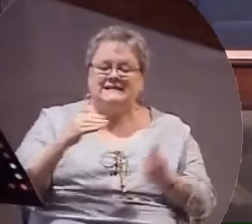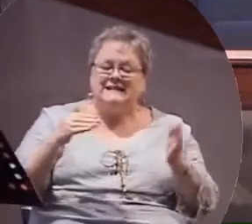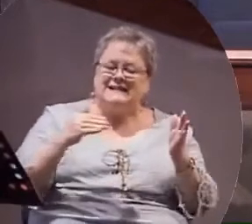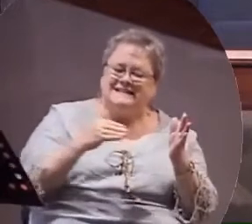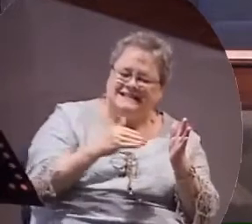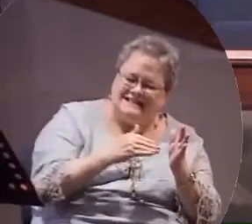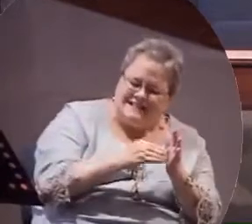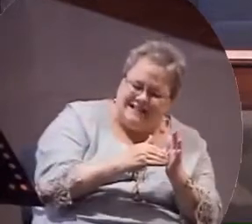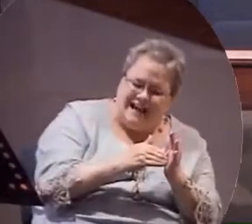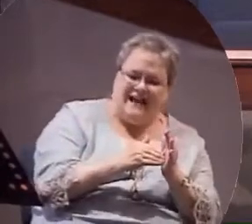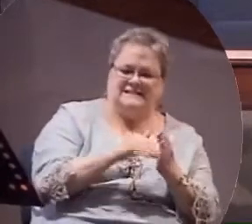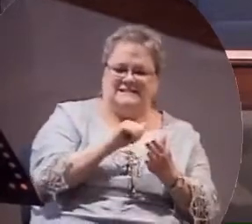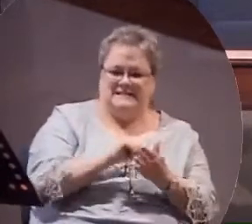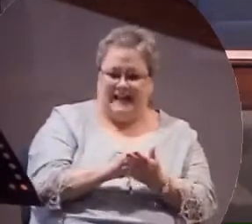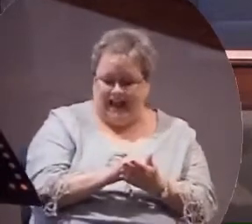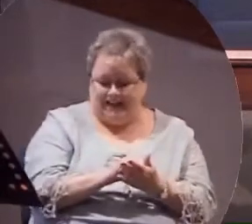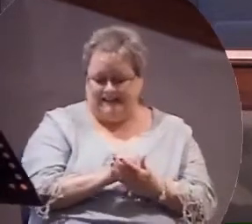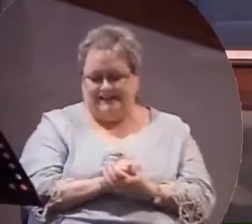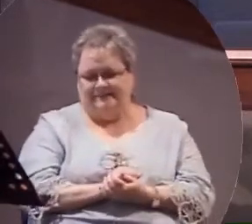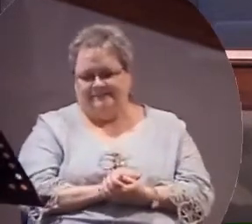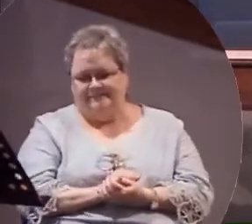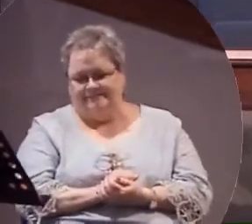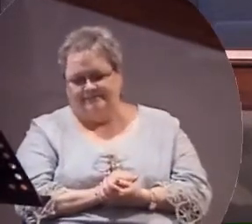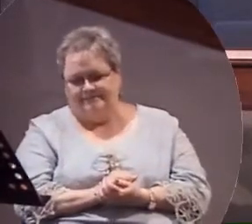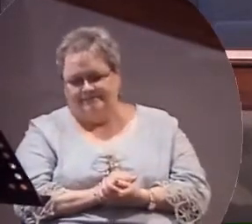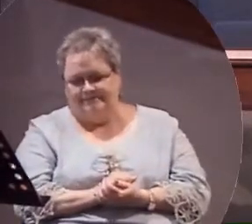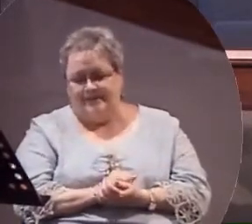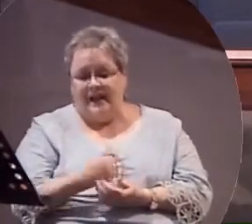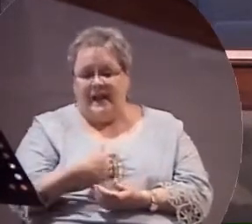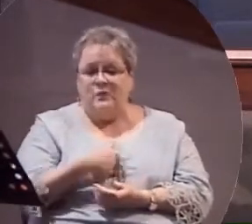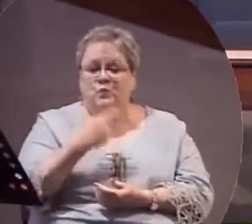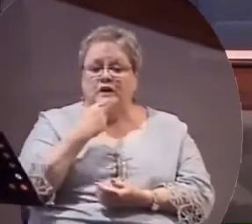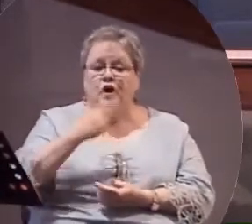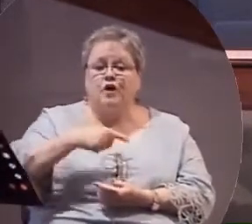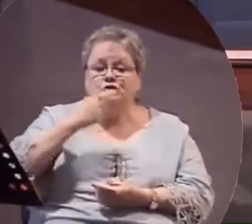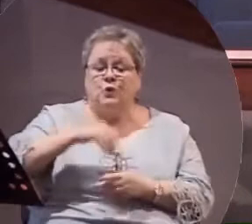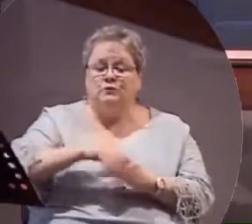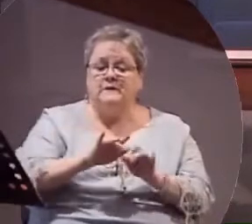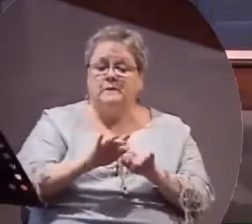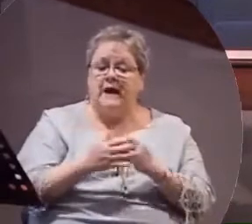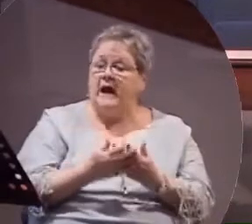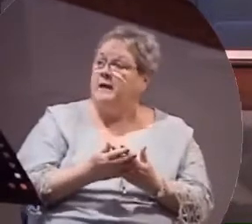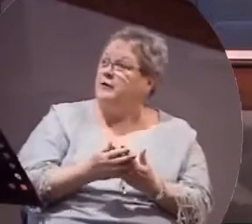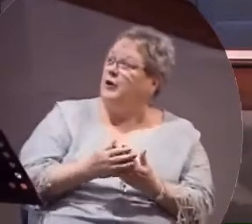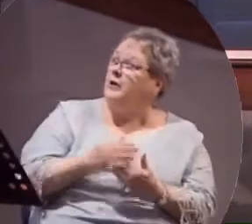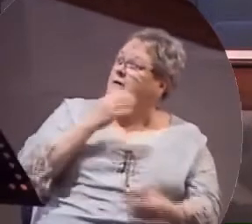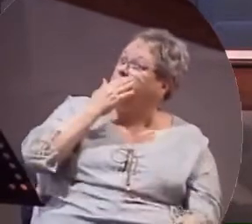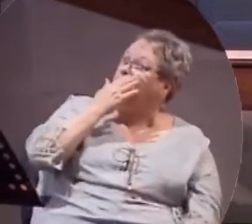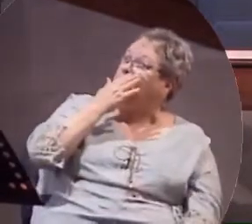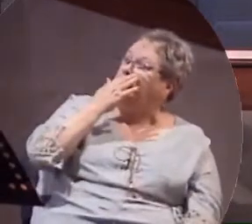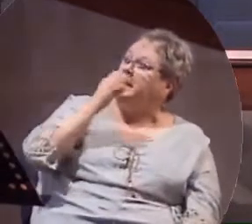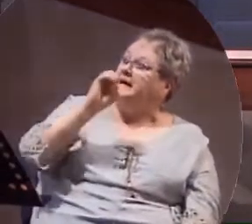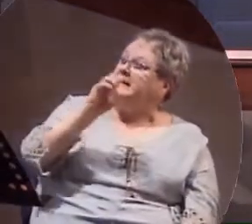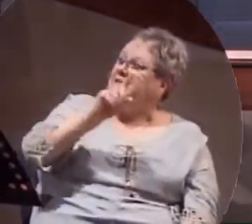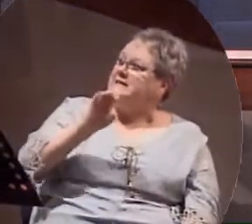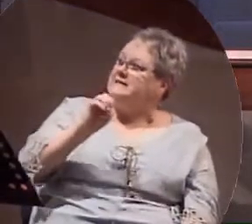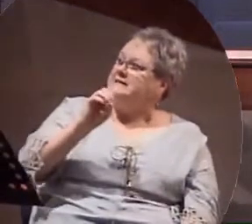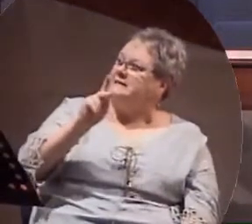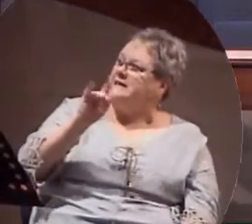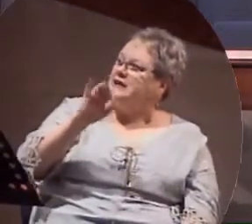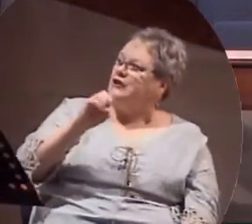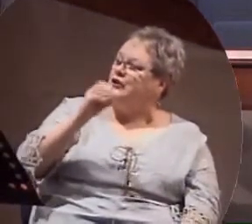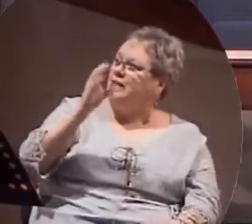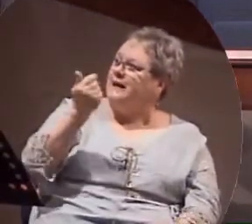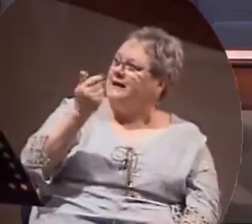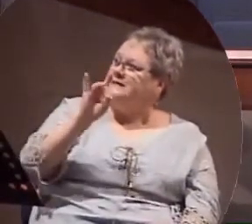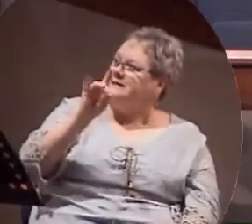is destructively against that. Here's what we're told once again in our Bible. The Bible said in Ezekiel chapter number 18